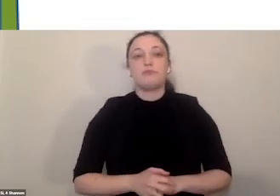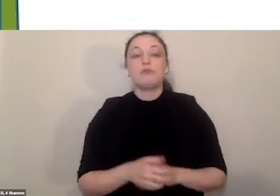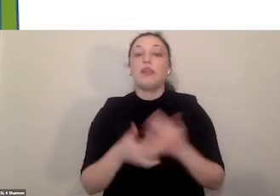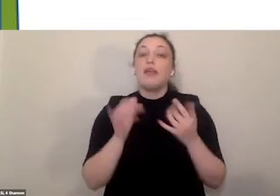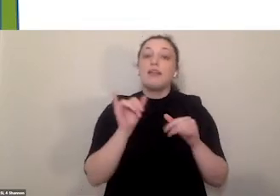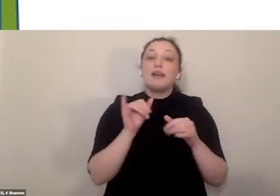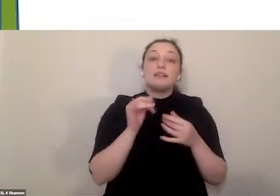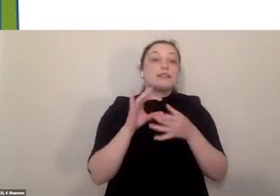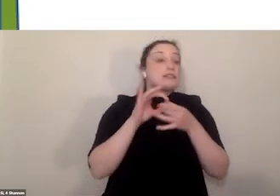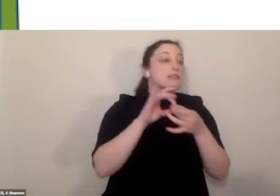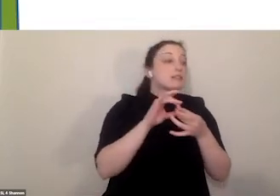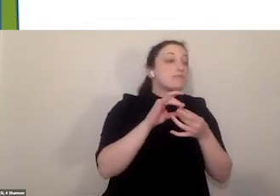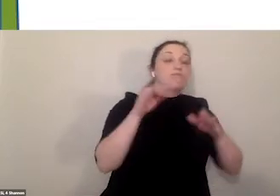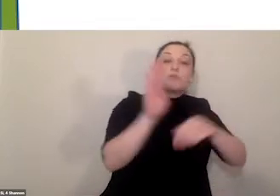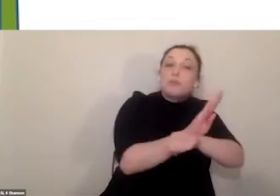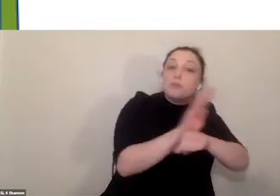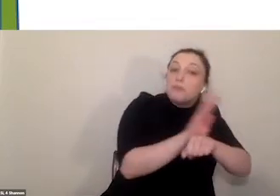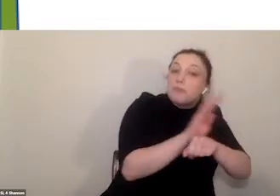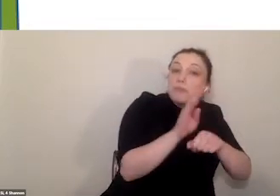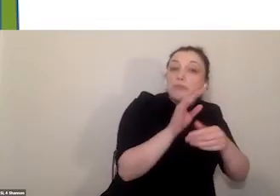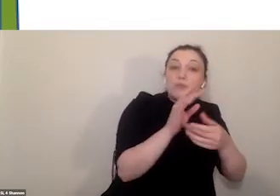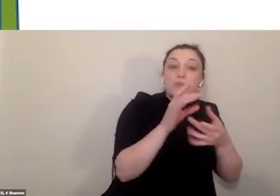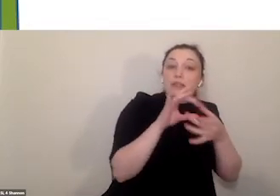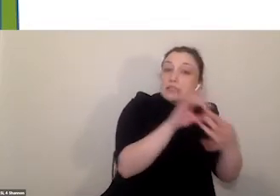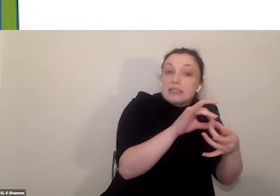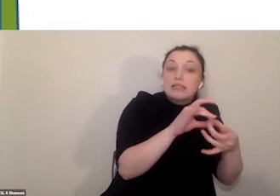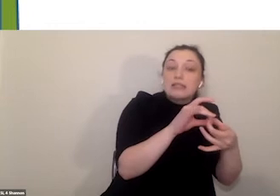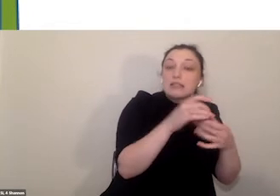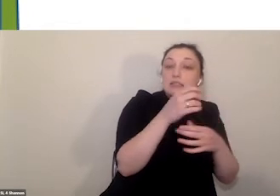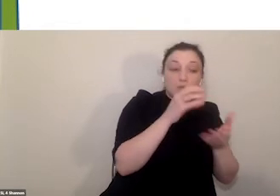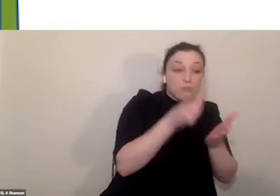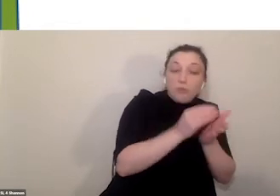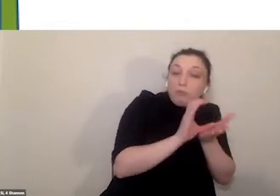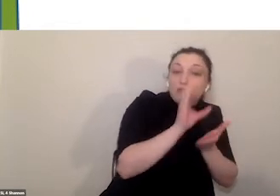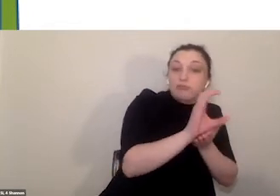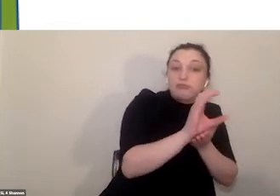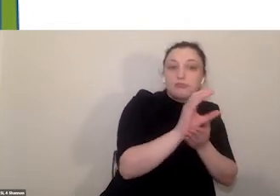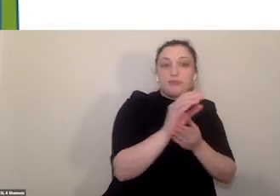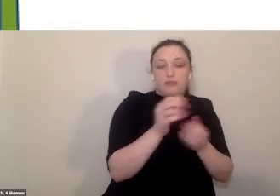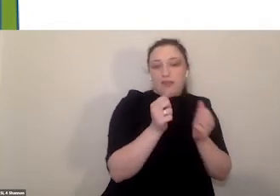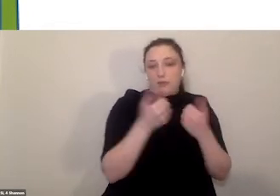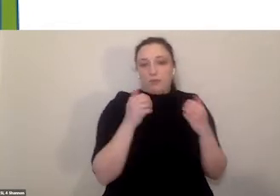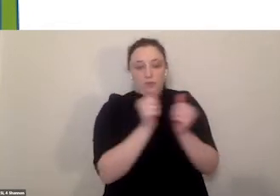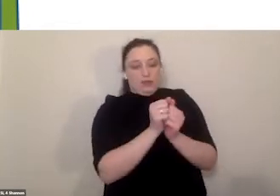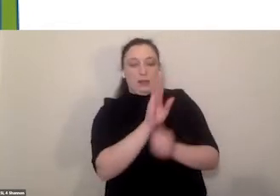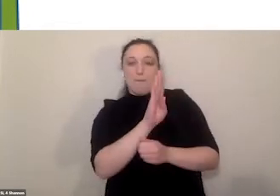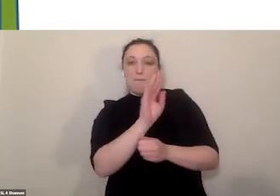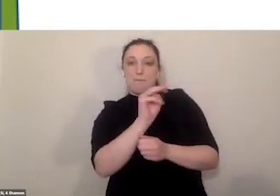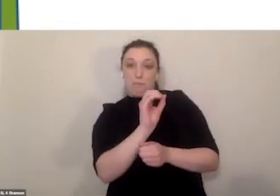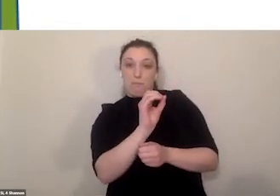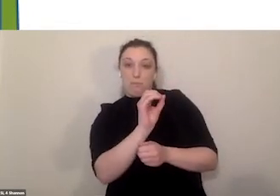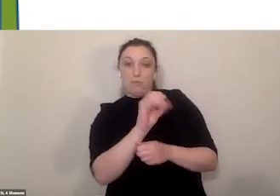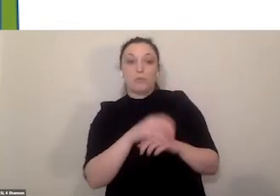related. So there's the BMO Capital Markets, or for people who are studying something technology related, we have a Google